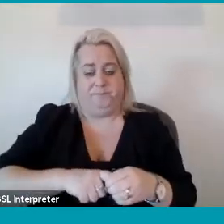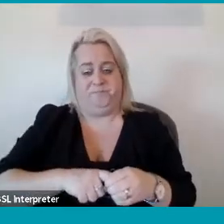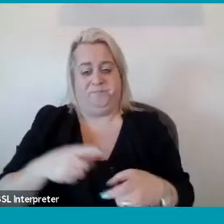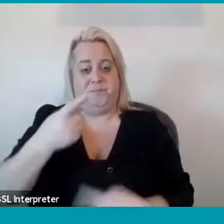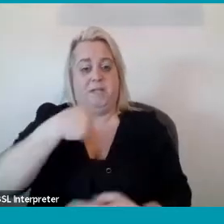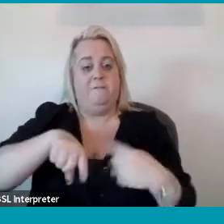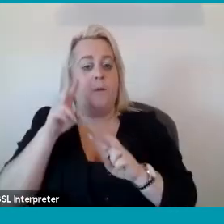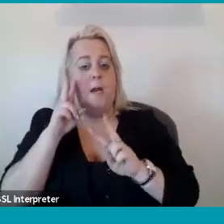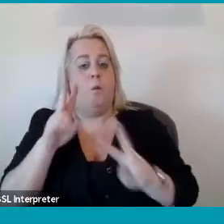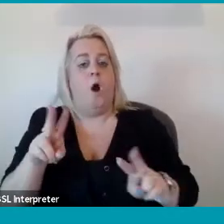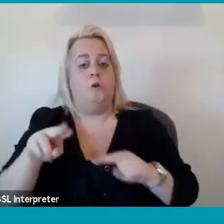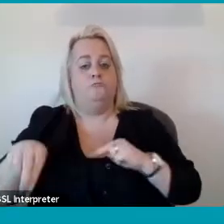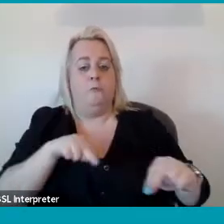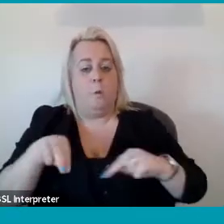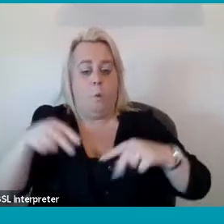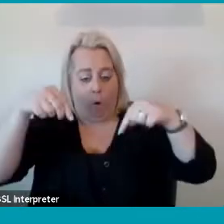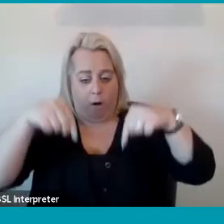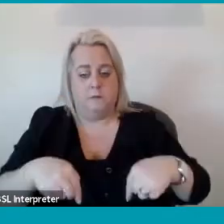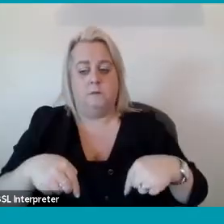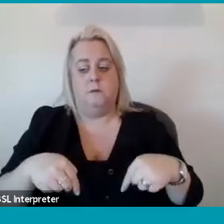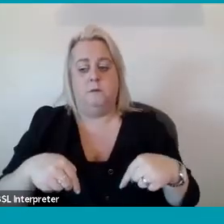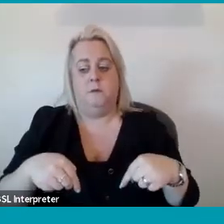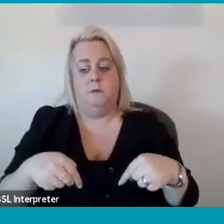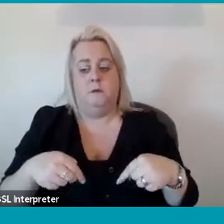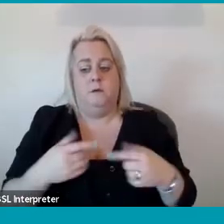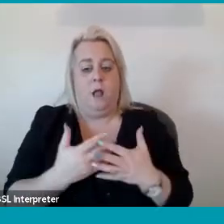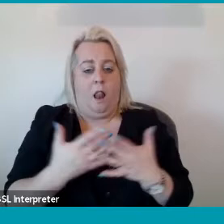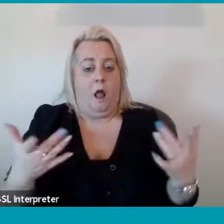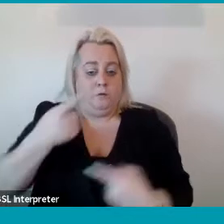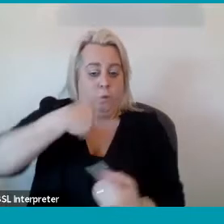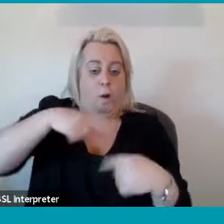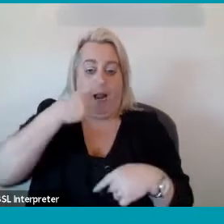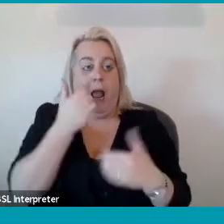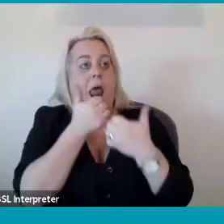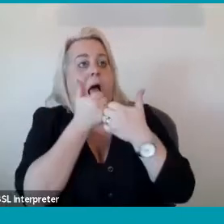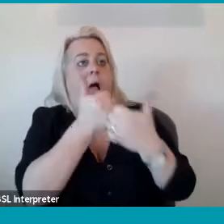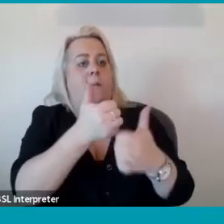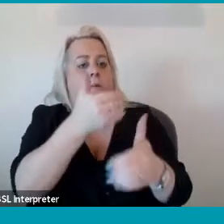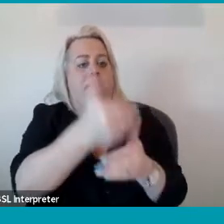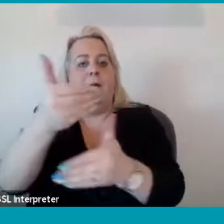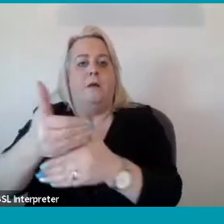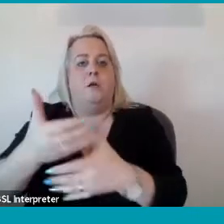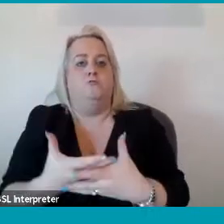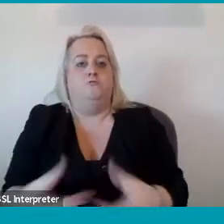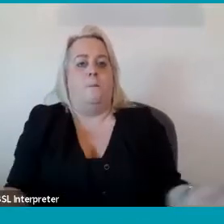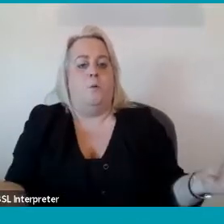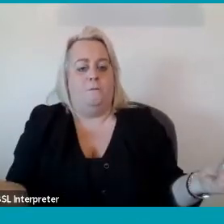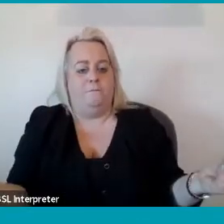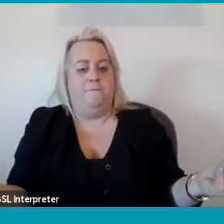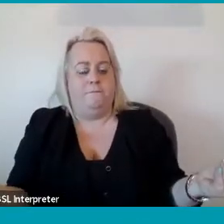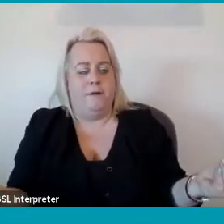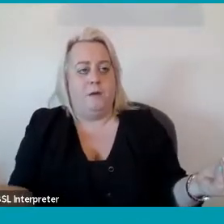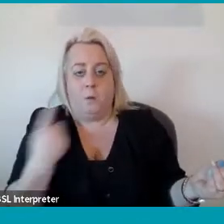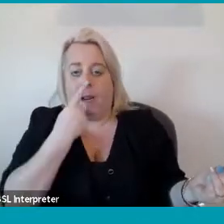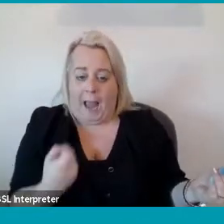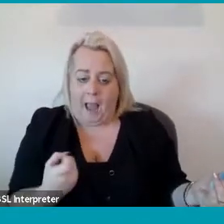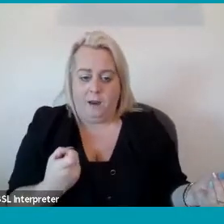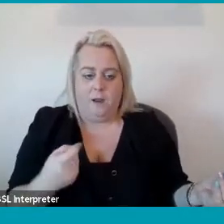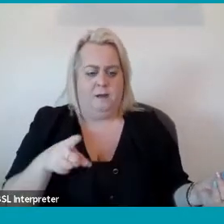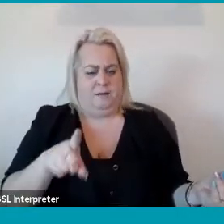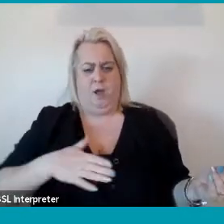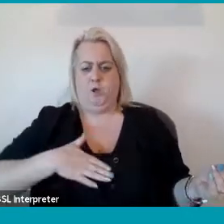recording, there are things that we can do that will remove those barriers. So what we want to do is not try and make this guy